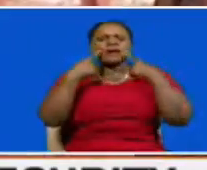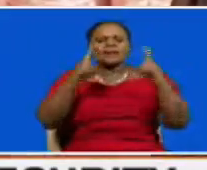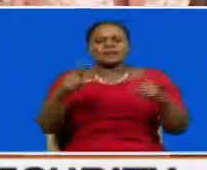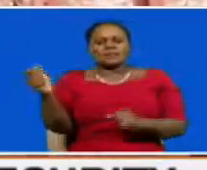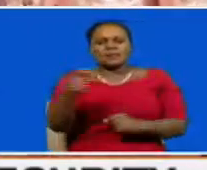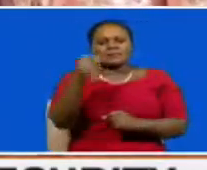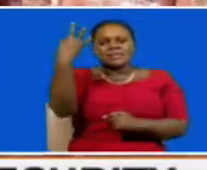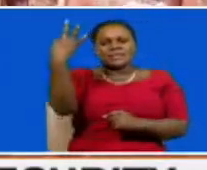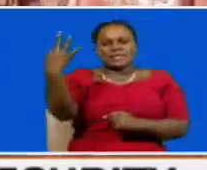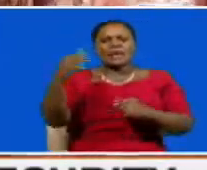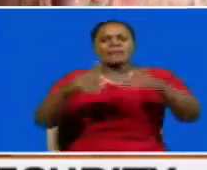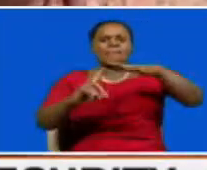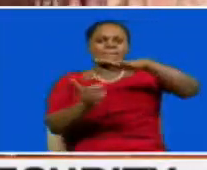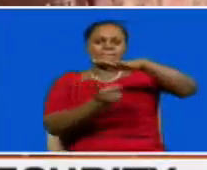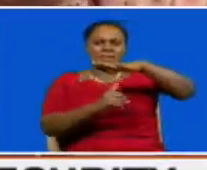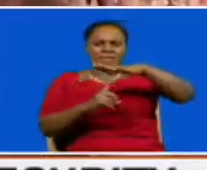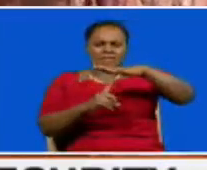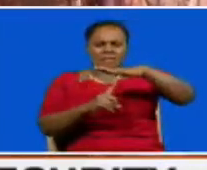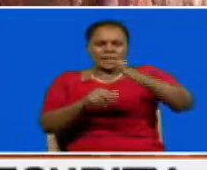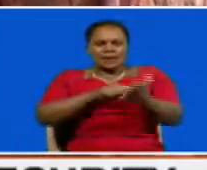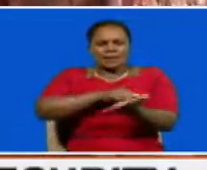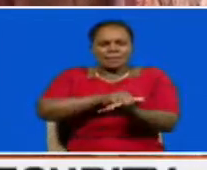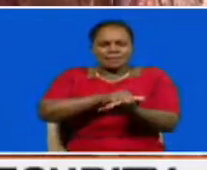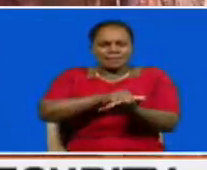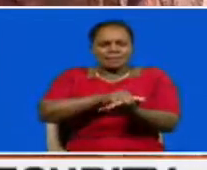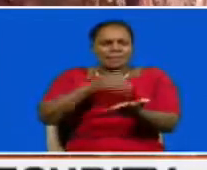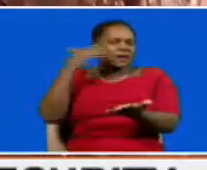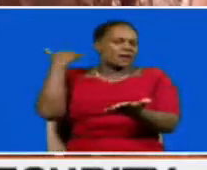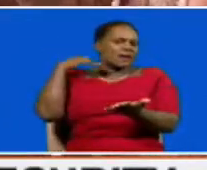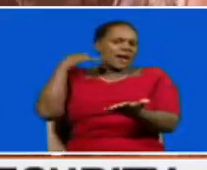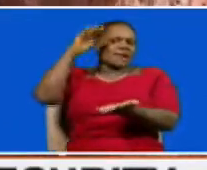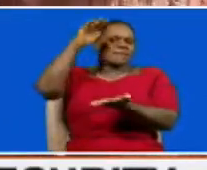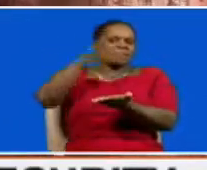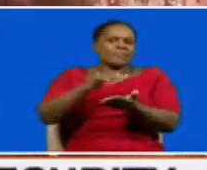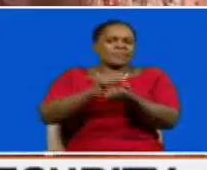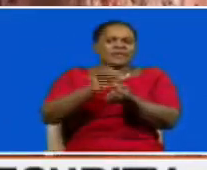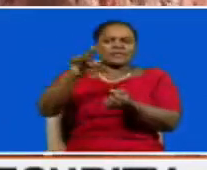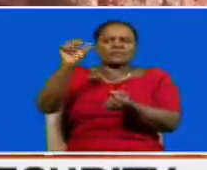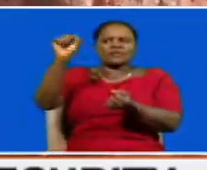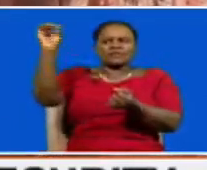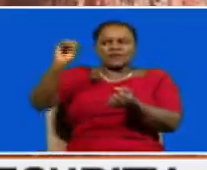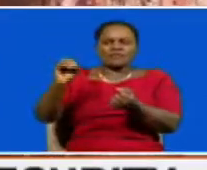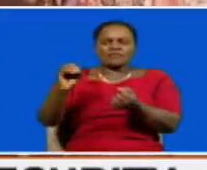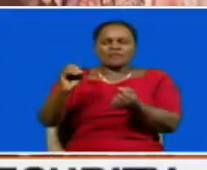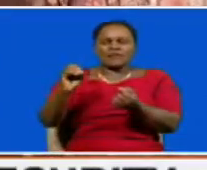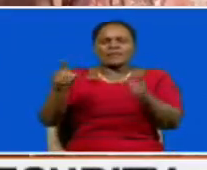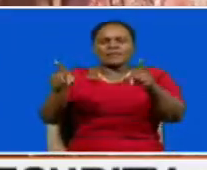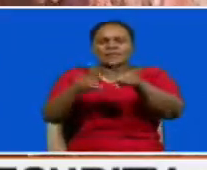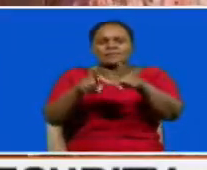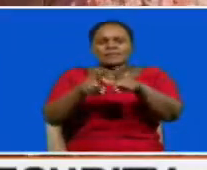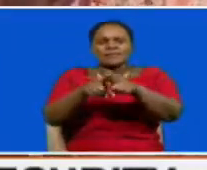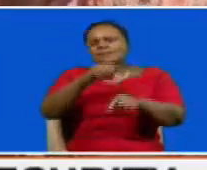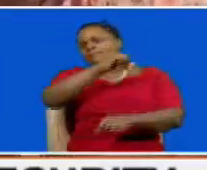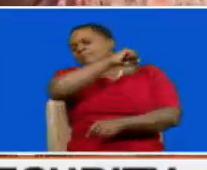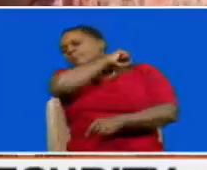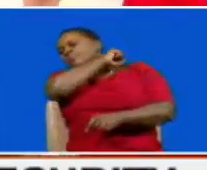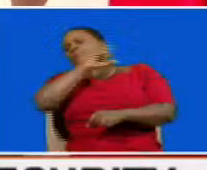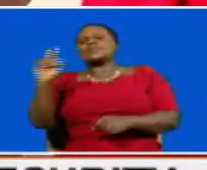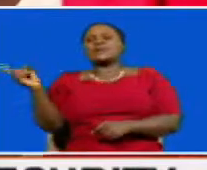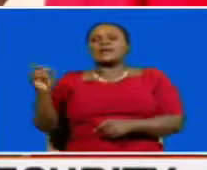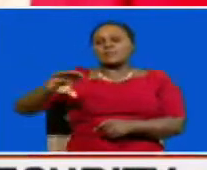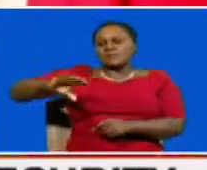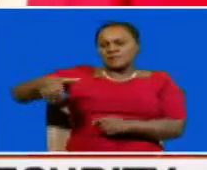last 3 months, his ministry has been able to bring crime down by 13.5%, including cases of mugging in Nairobi